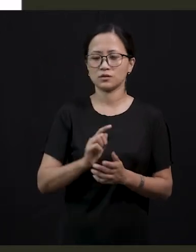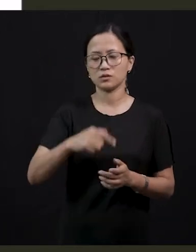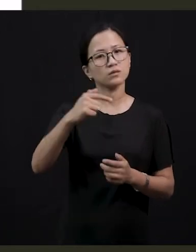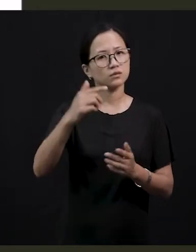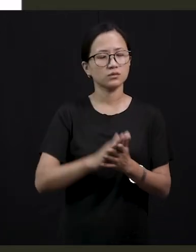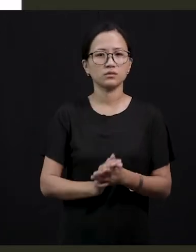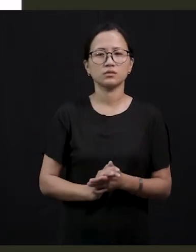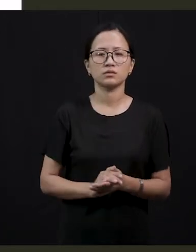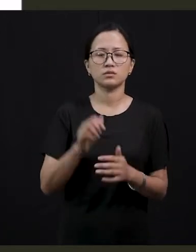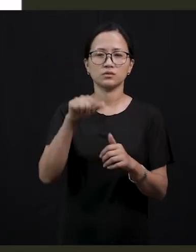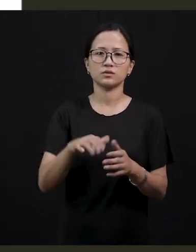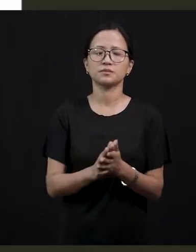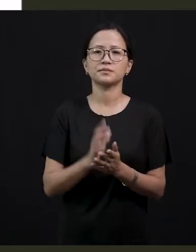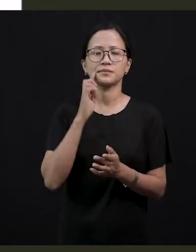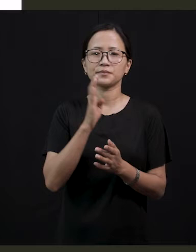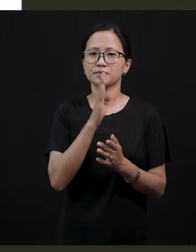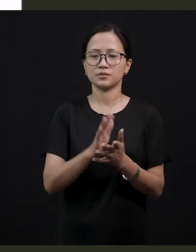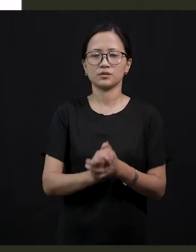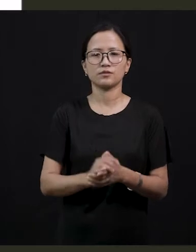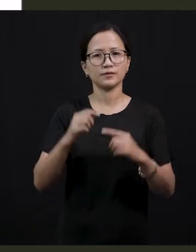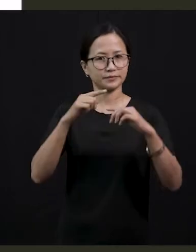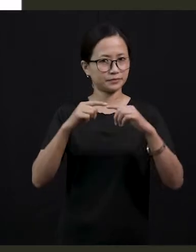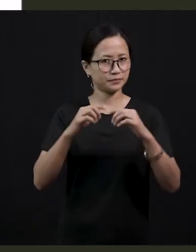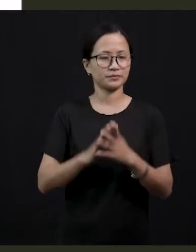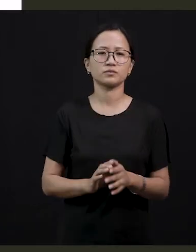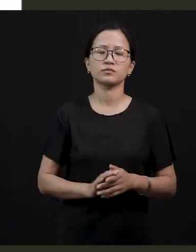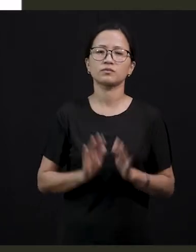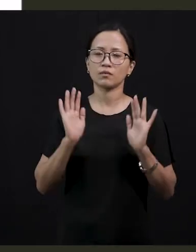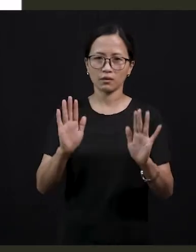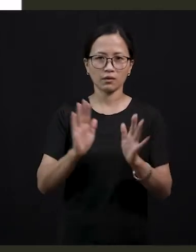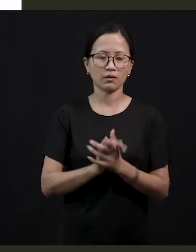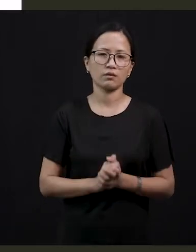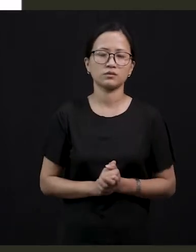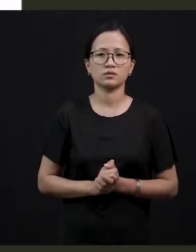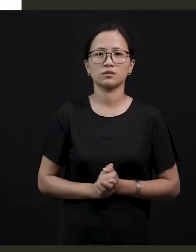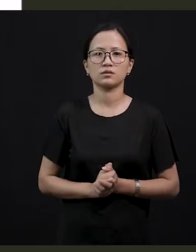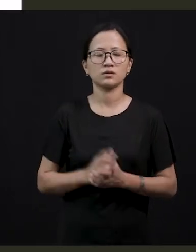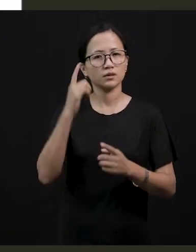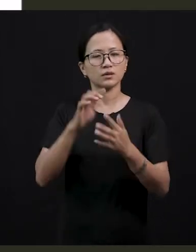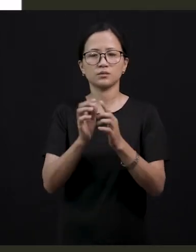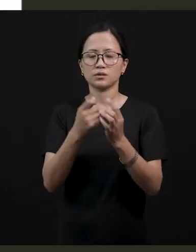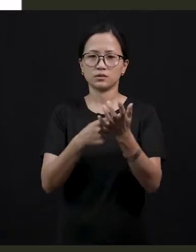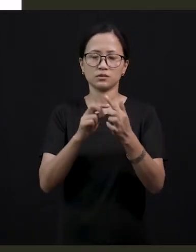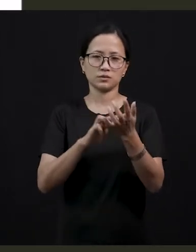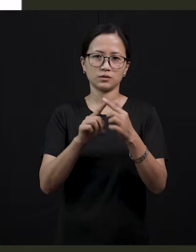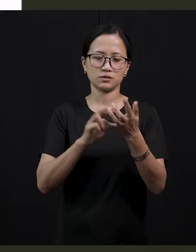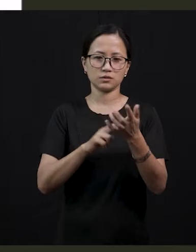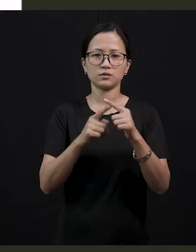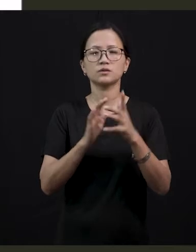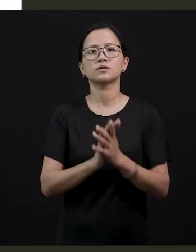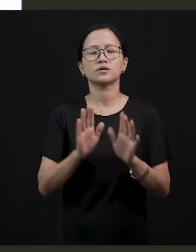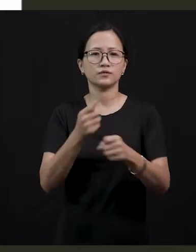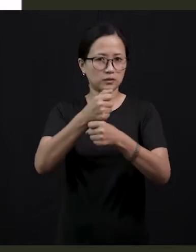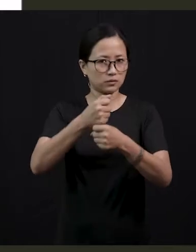onwards, you can be a voter. So this is the pyramid of the government, any government that